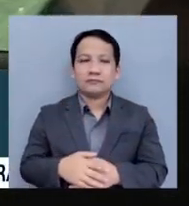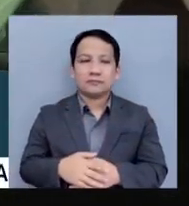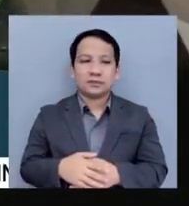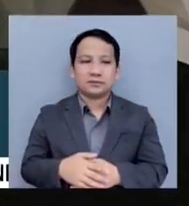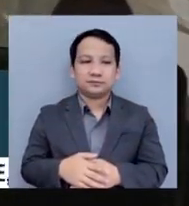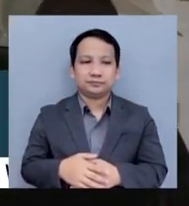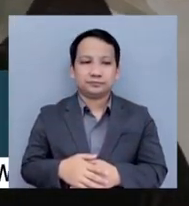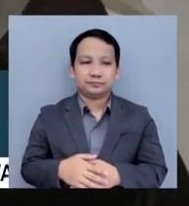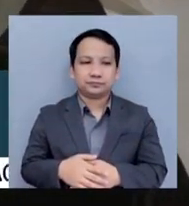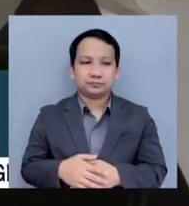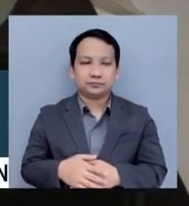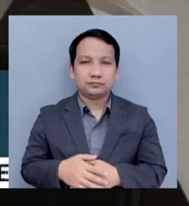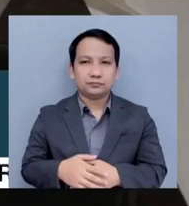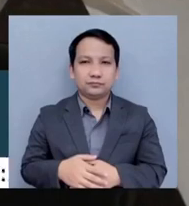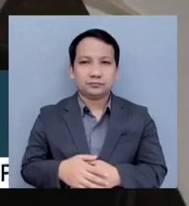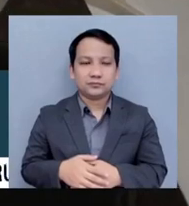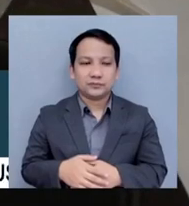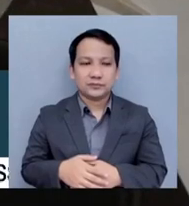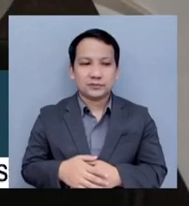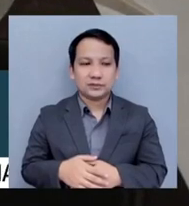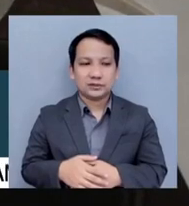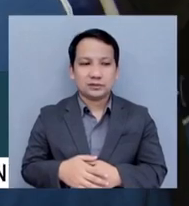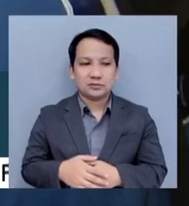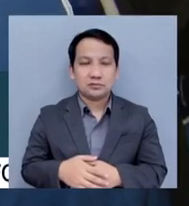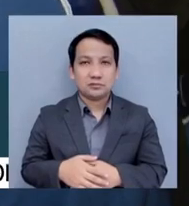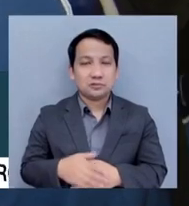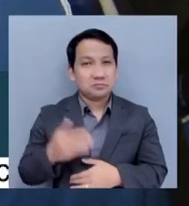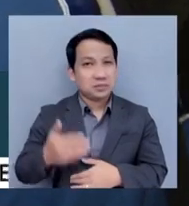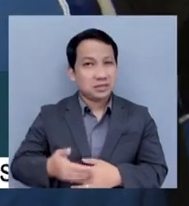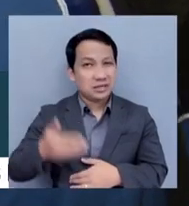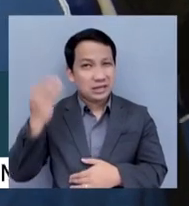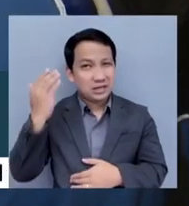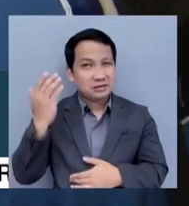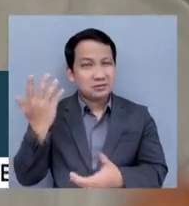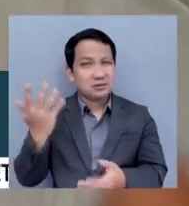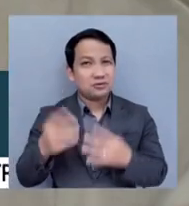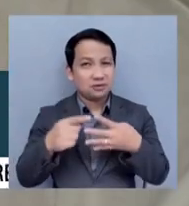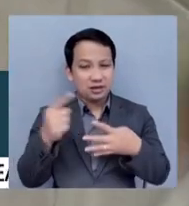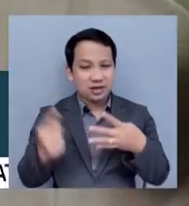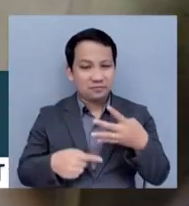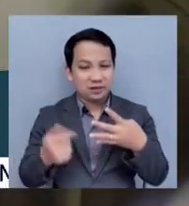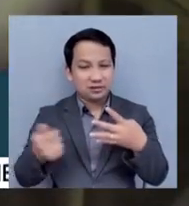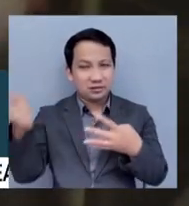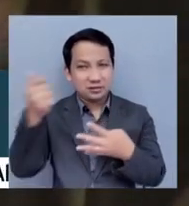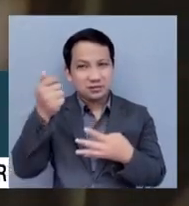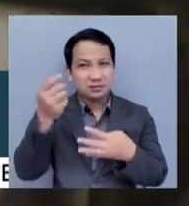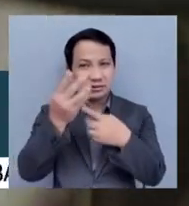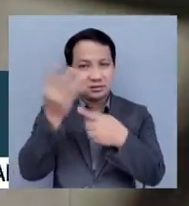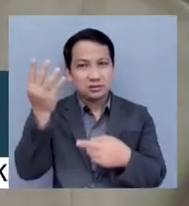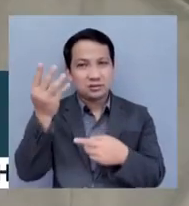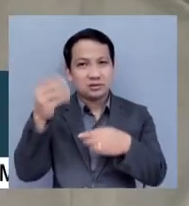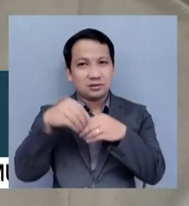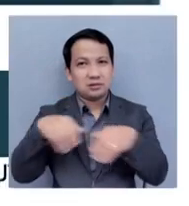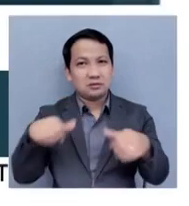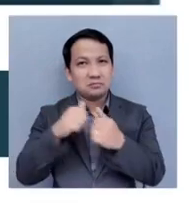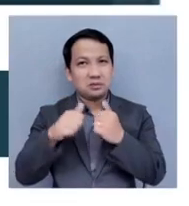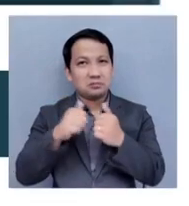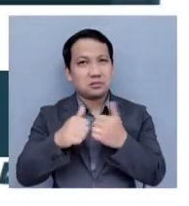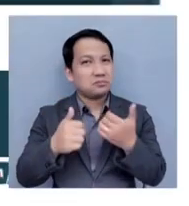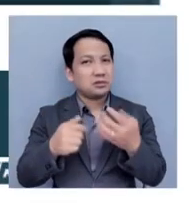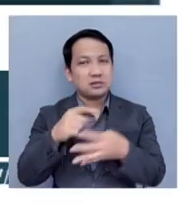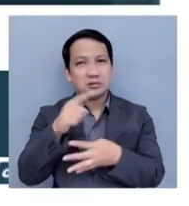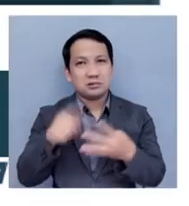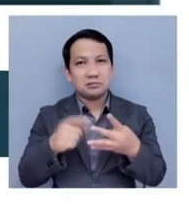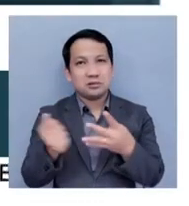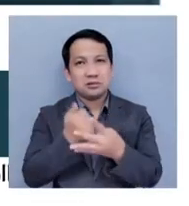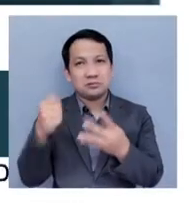talagang pinakagrabe at pinakamataas, yung 4. Okay, but the mataas does not mean the others